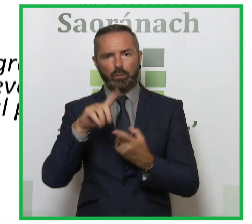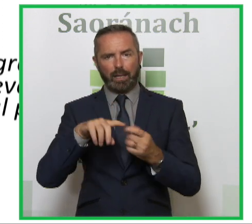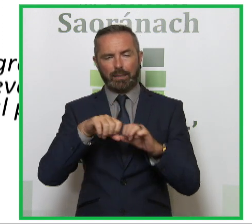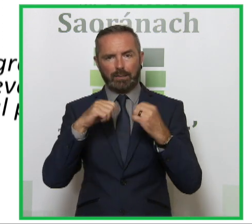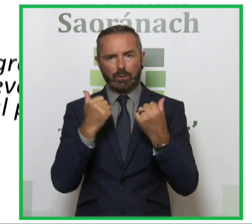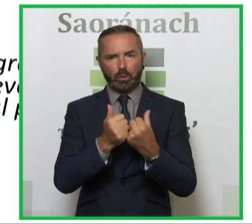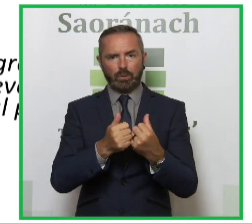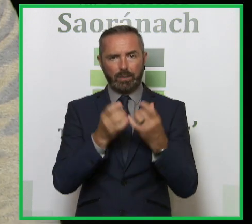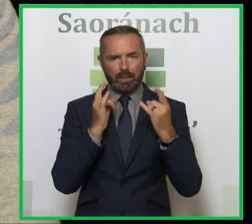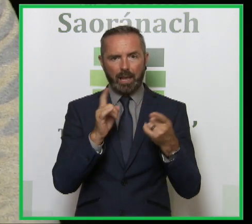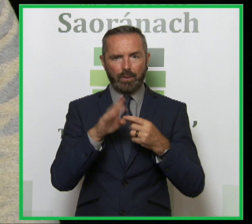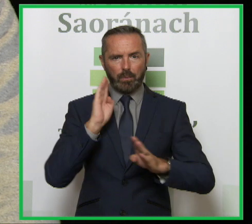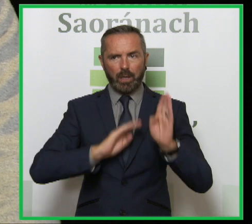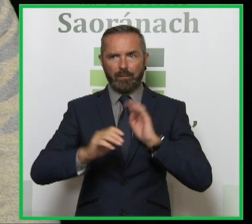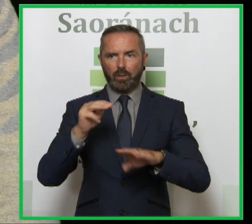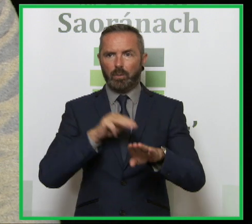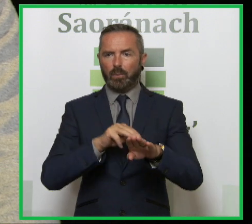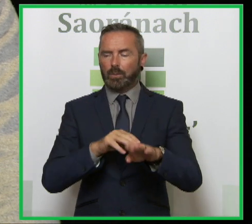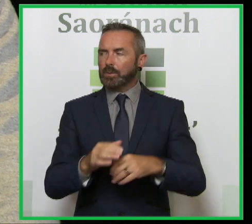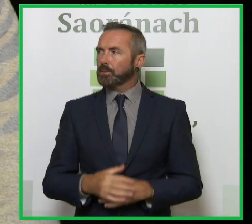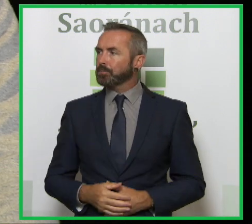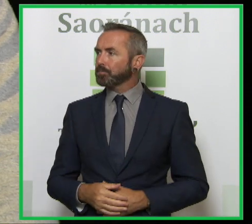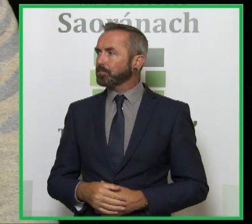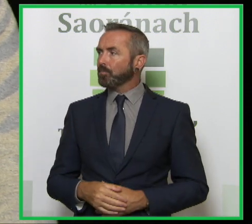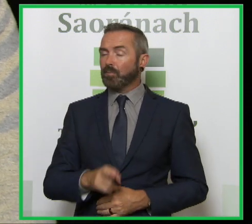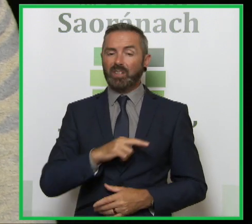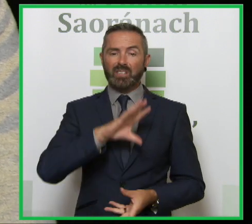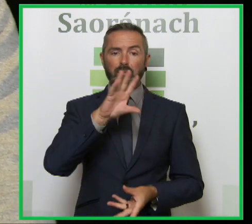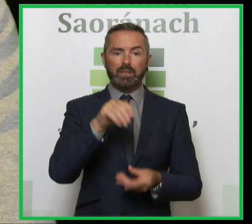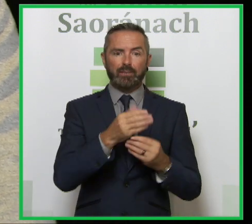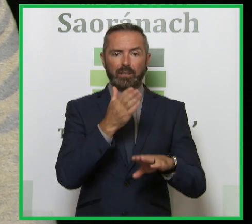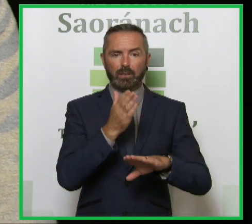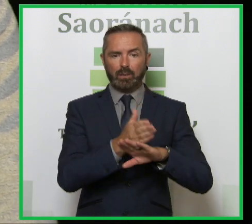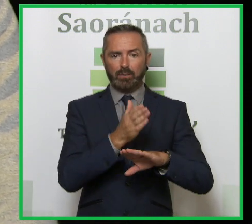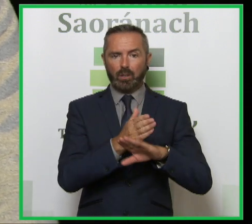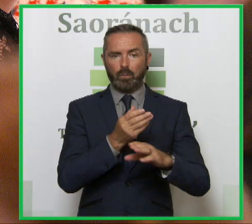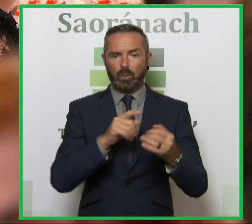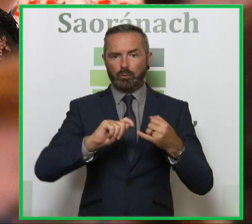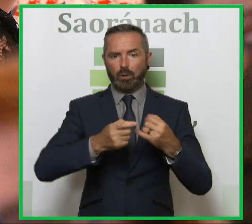and social problems. Okay, so it's a very specific piece of work that we try to do.